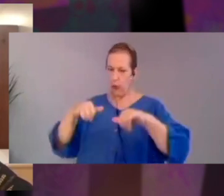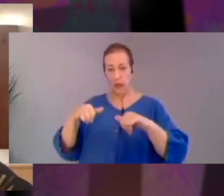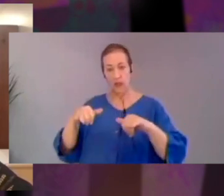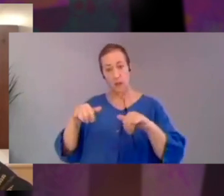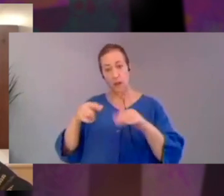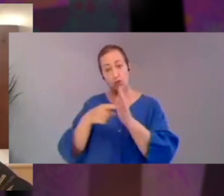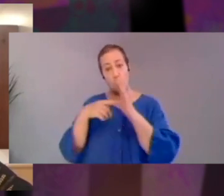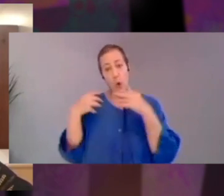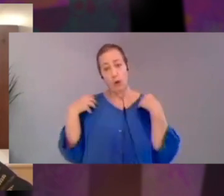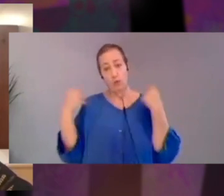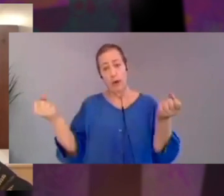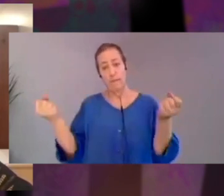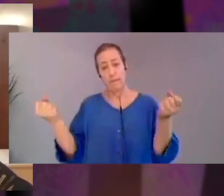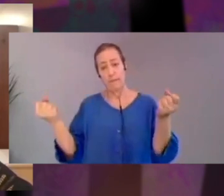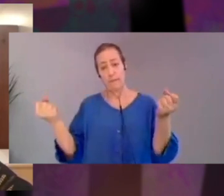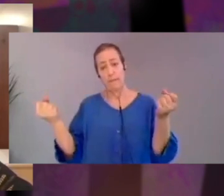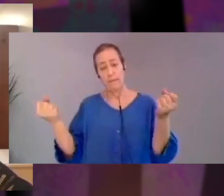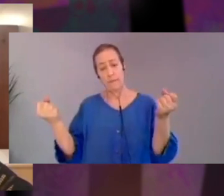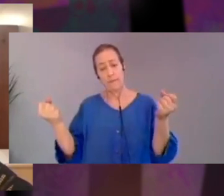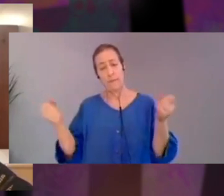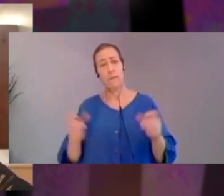and in my experience,